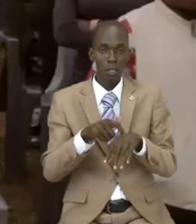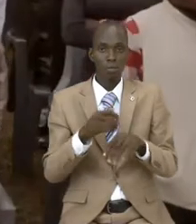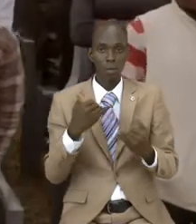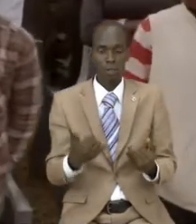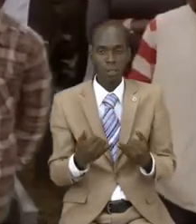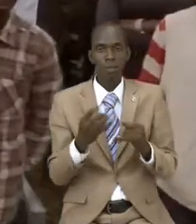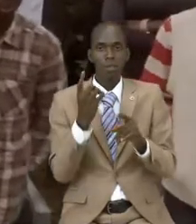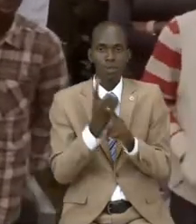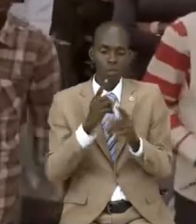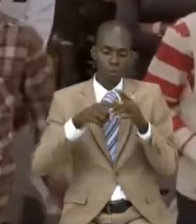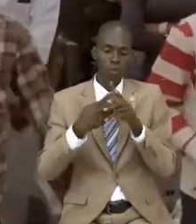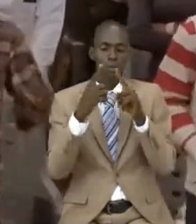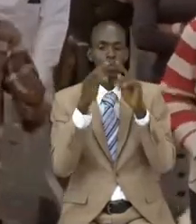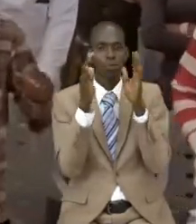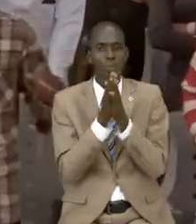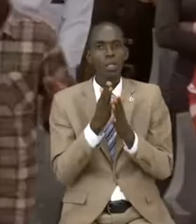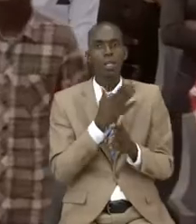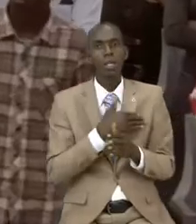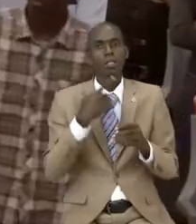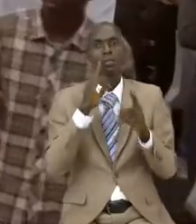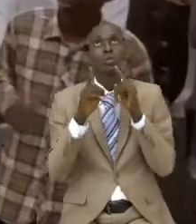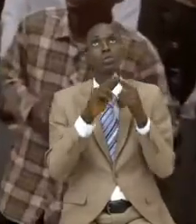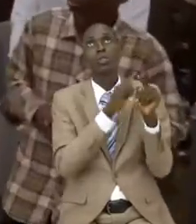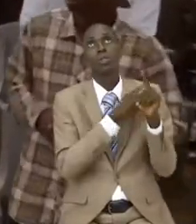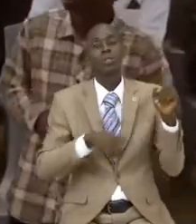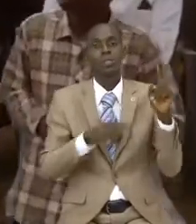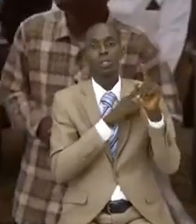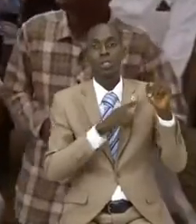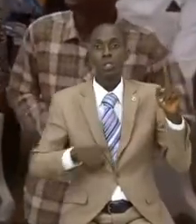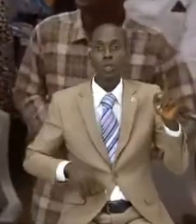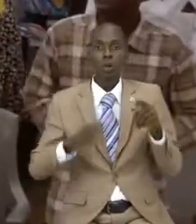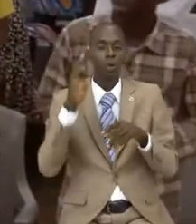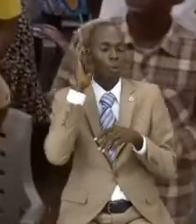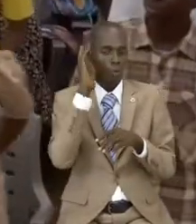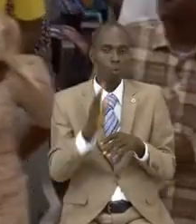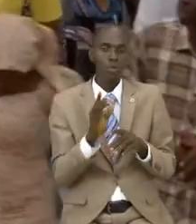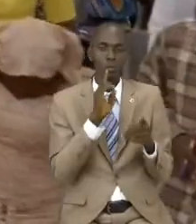Lord, and the Lord is going to take you higher. Tell him.